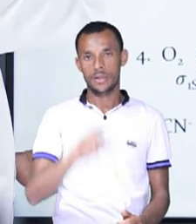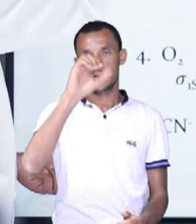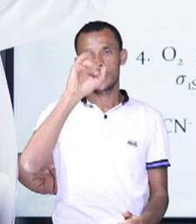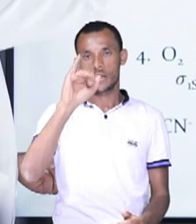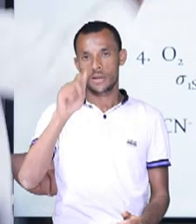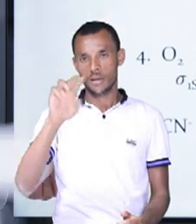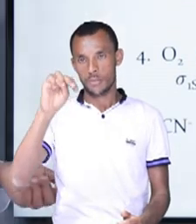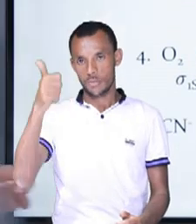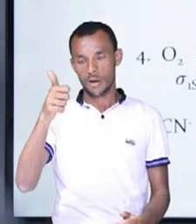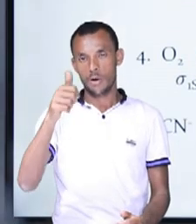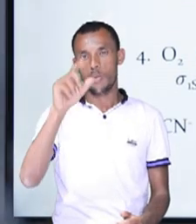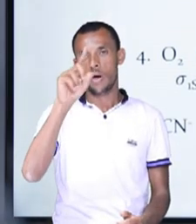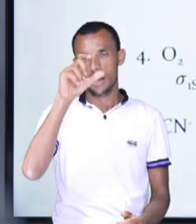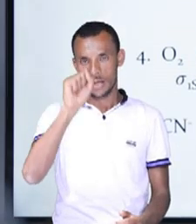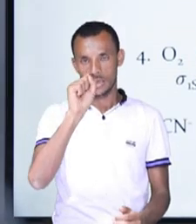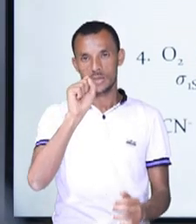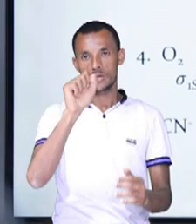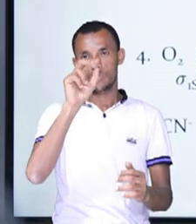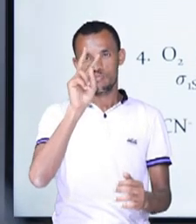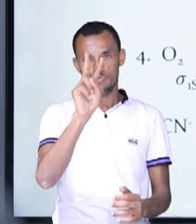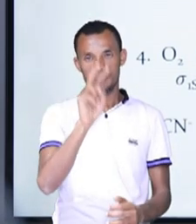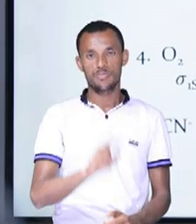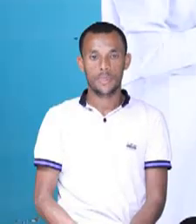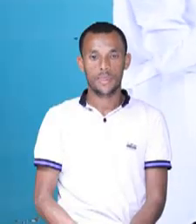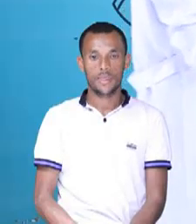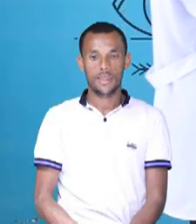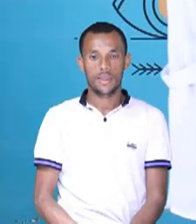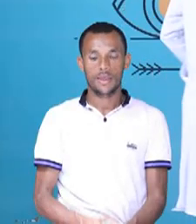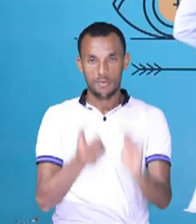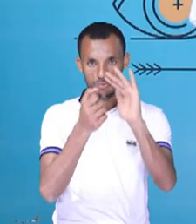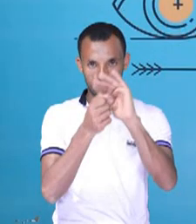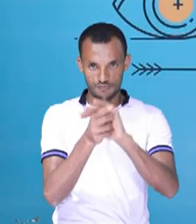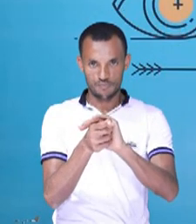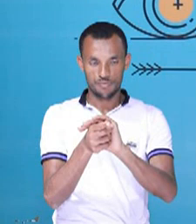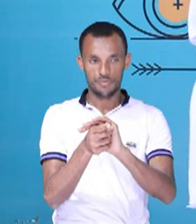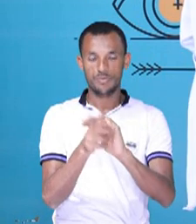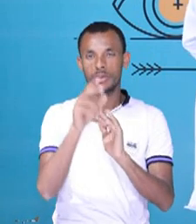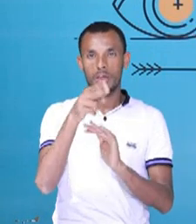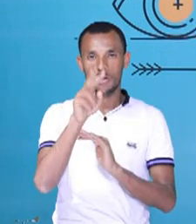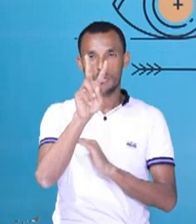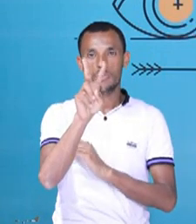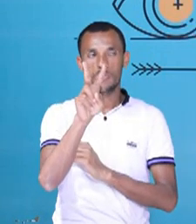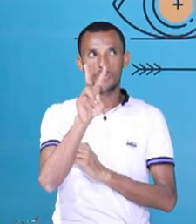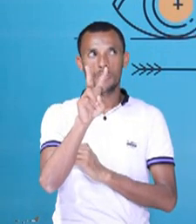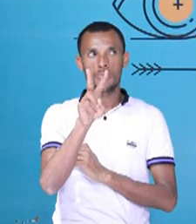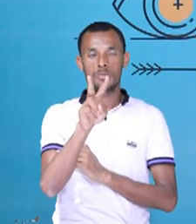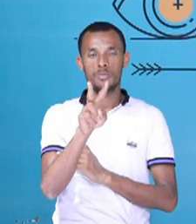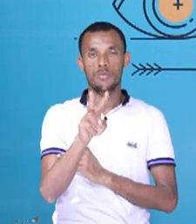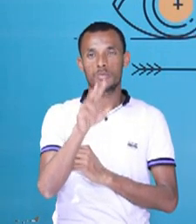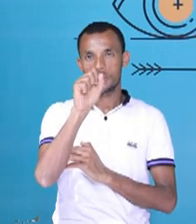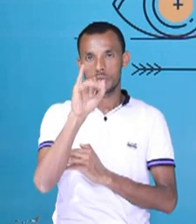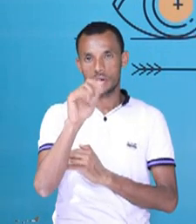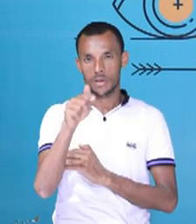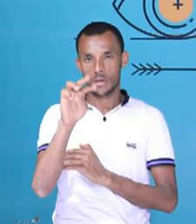Sigma 1s2. Sigma 1s2. For example, H2 sigma